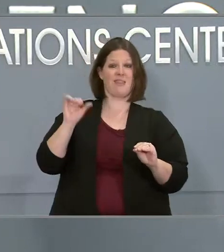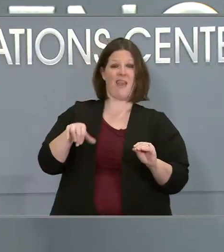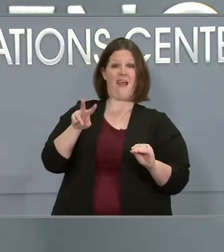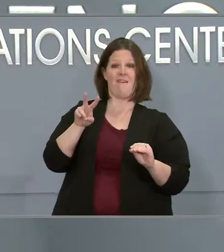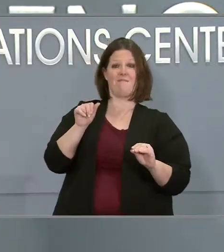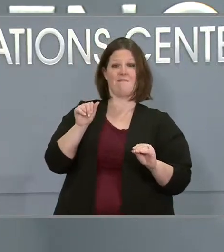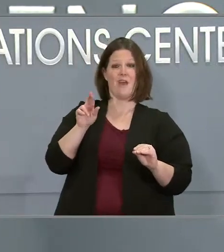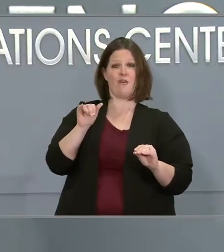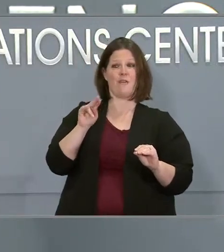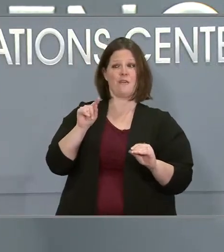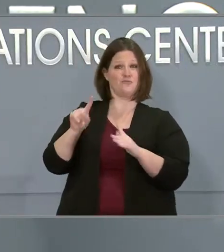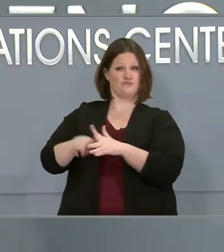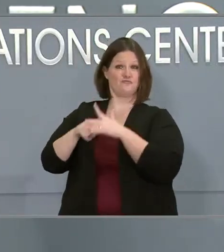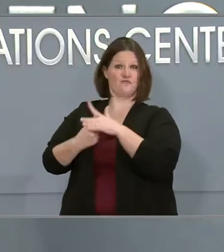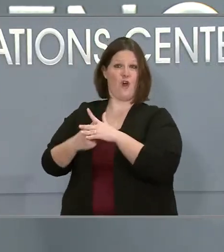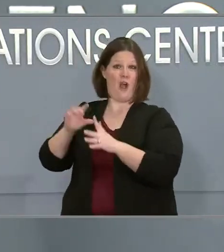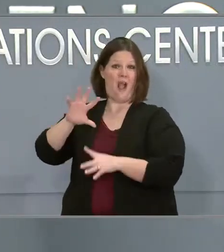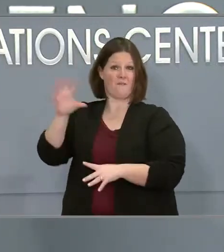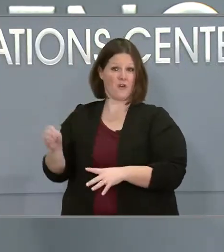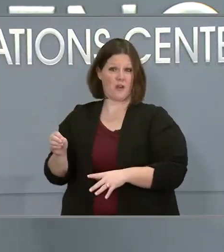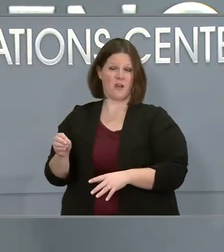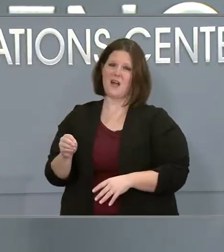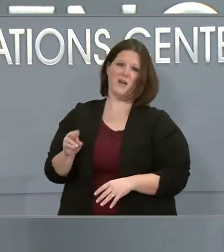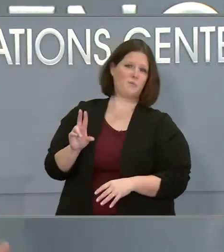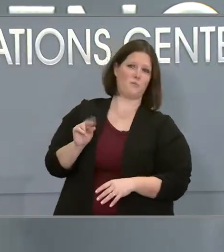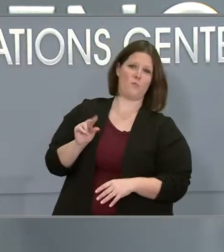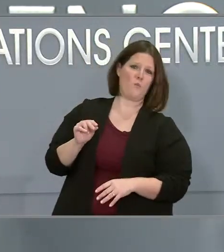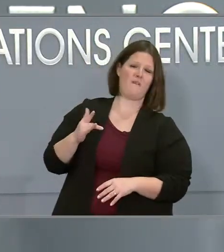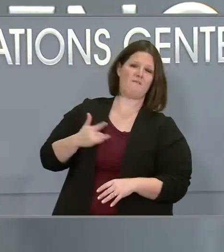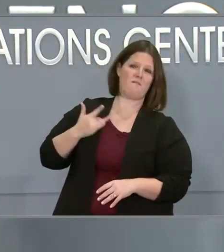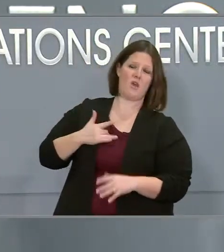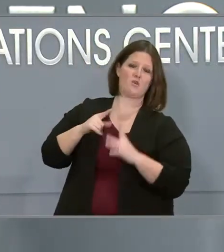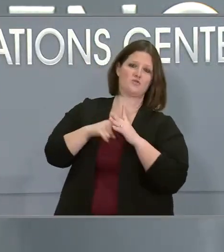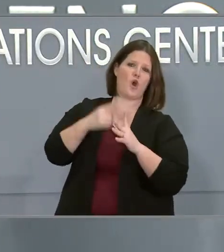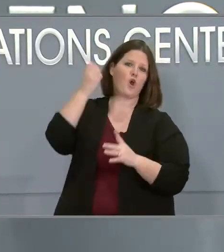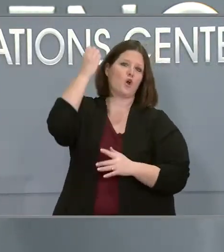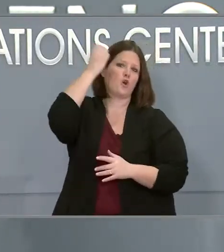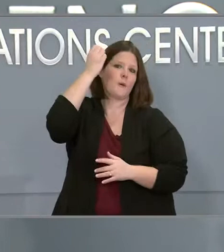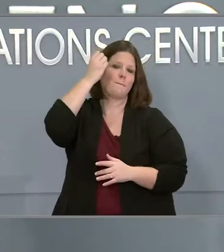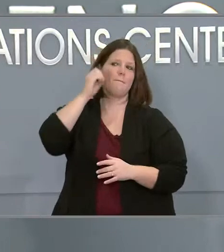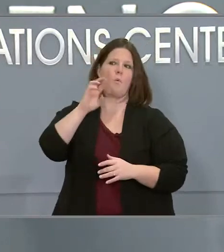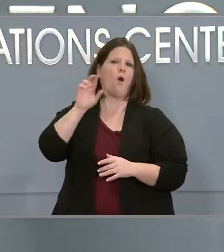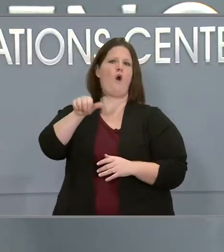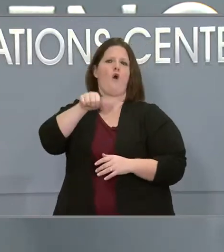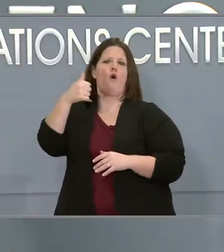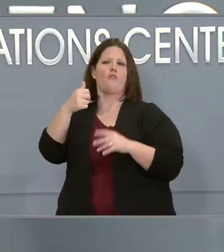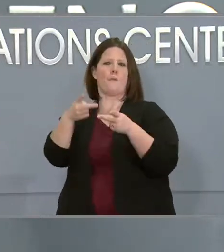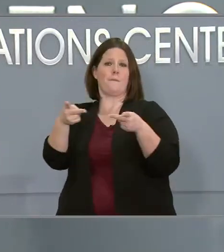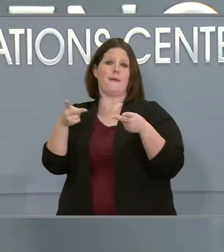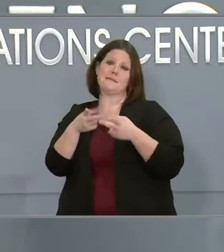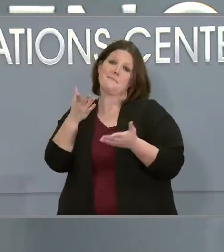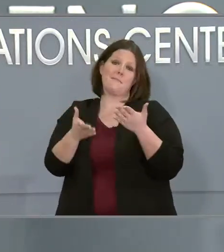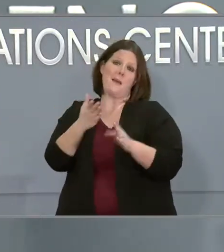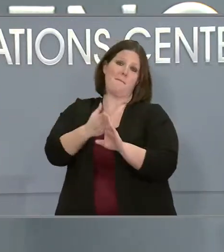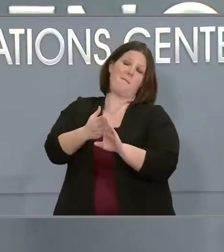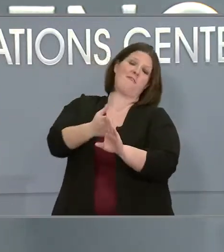originate in Africa and may have been in Europe or other parts of the world even prior to that. I think we're still sorting